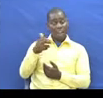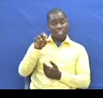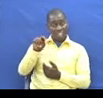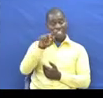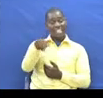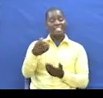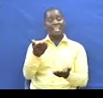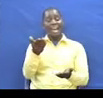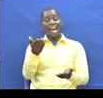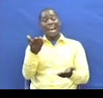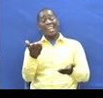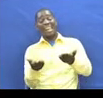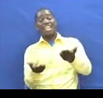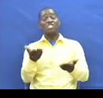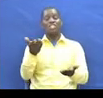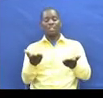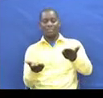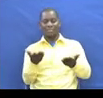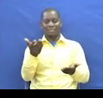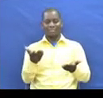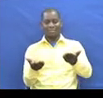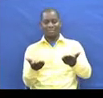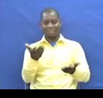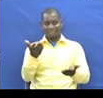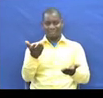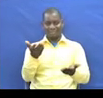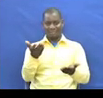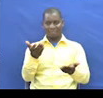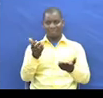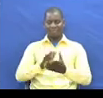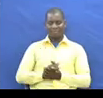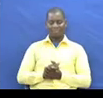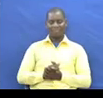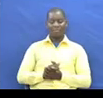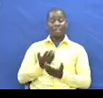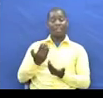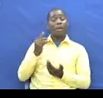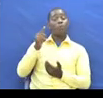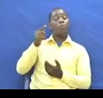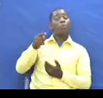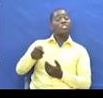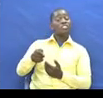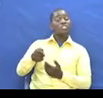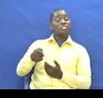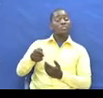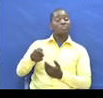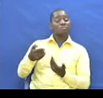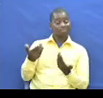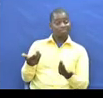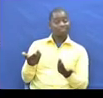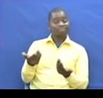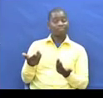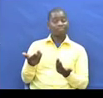a function is a relation. Mind you, all these are relations. Is a relation in